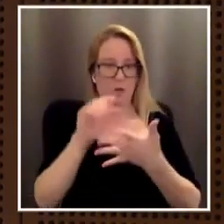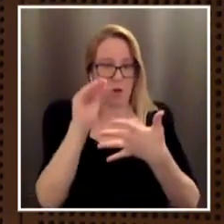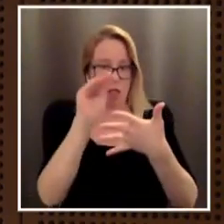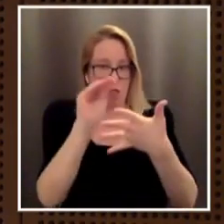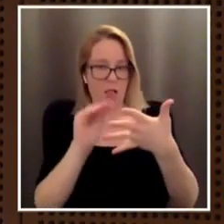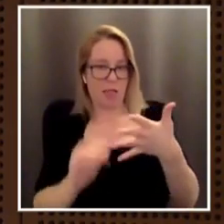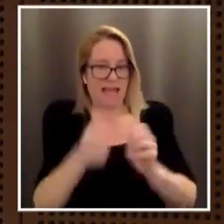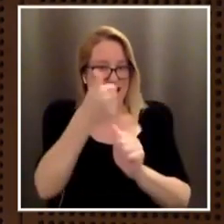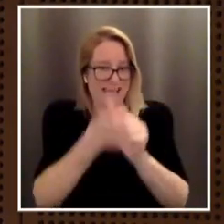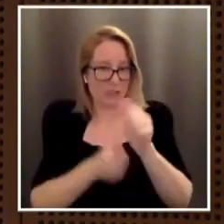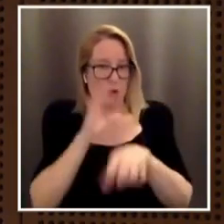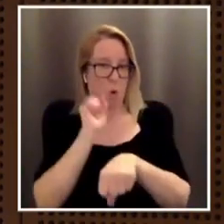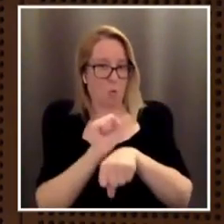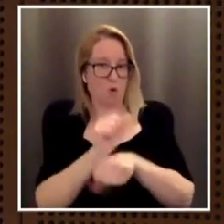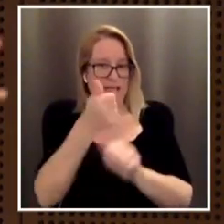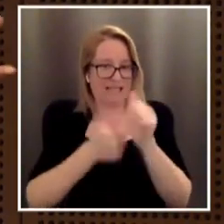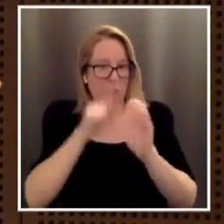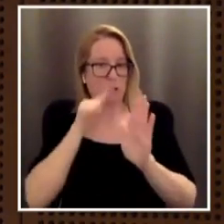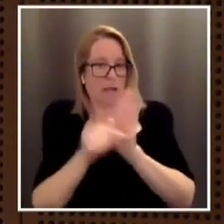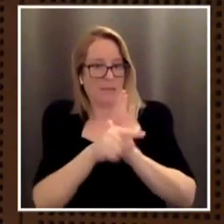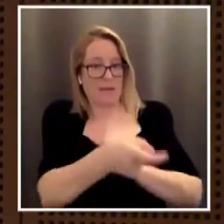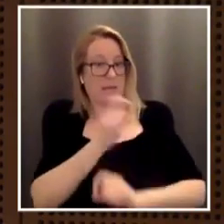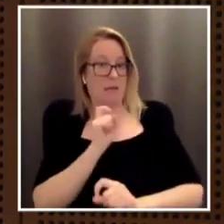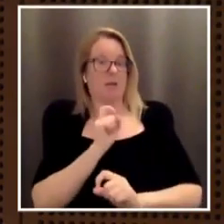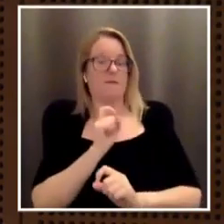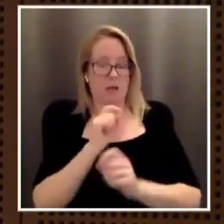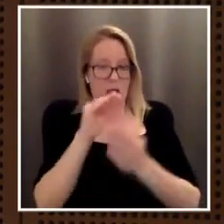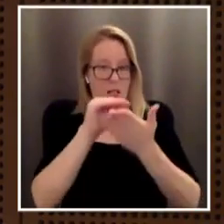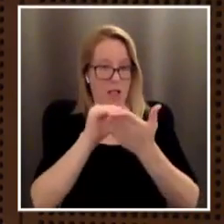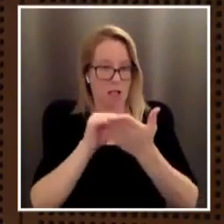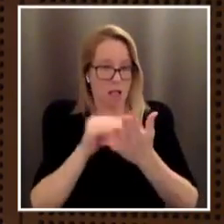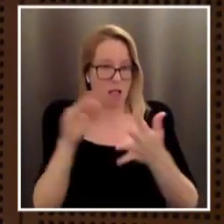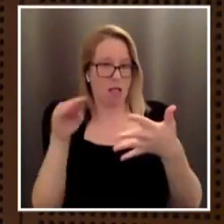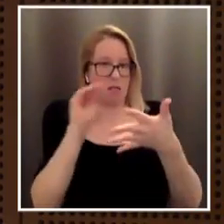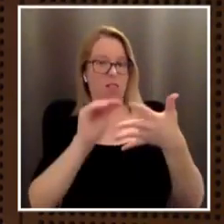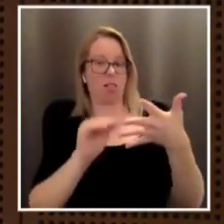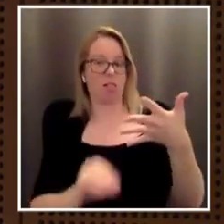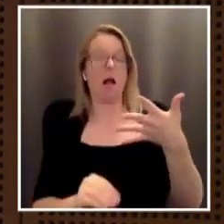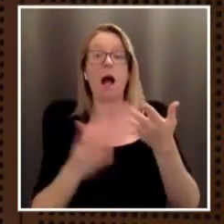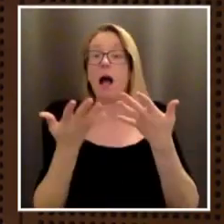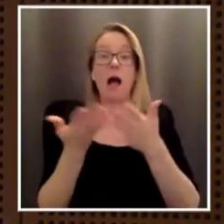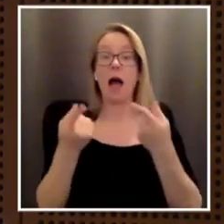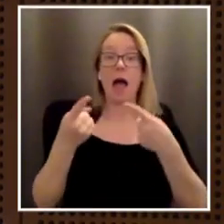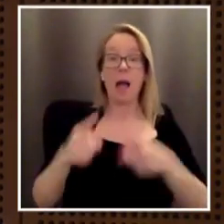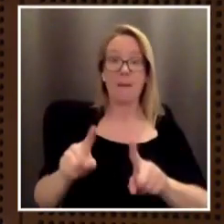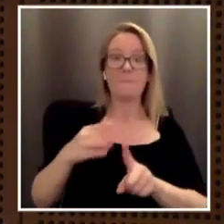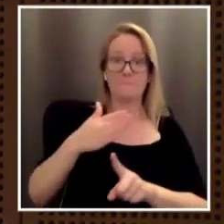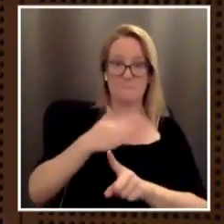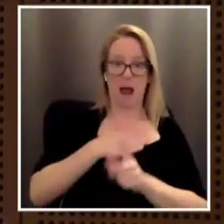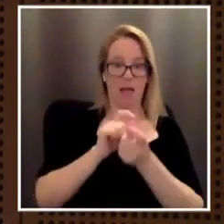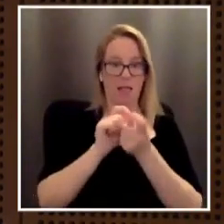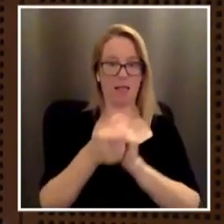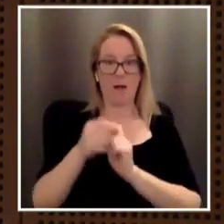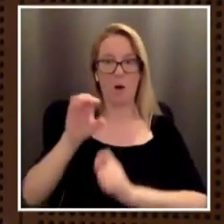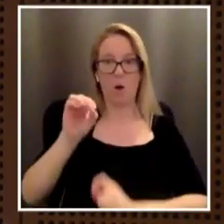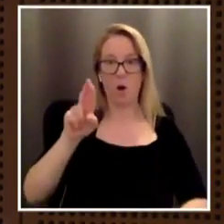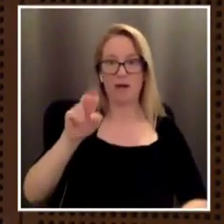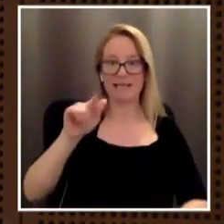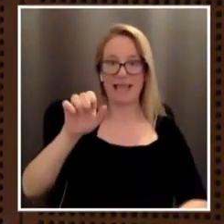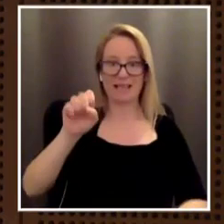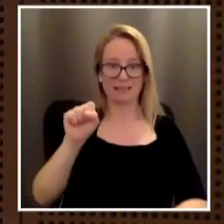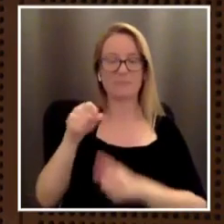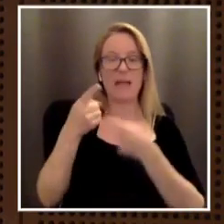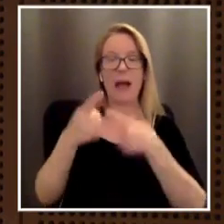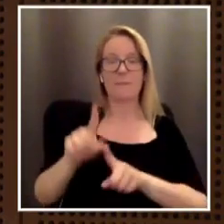assignment he gives us. So then what happened is my adaptation of the Oresteia, it happens in